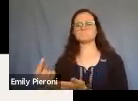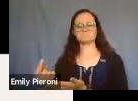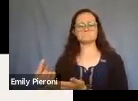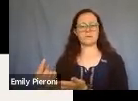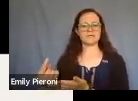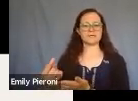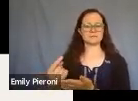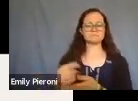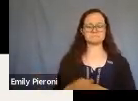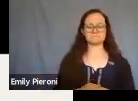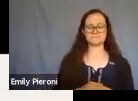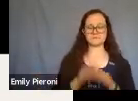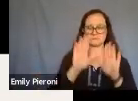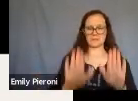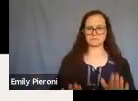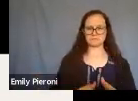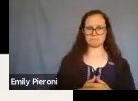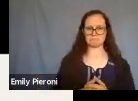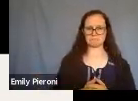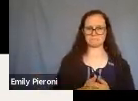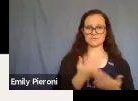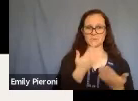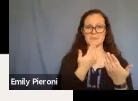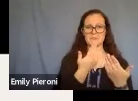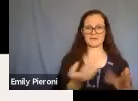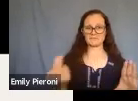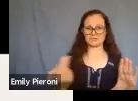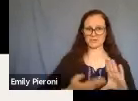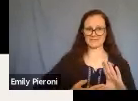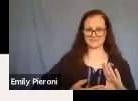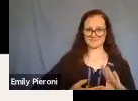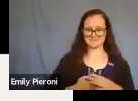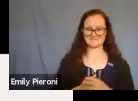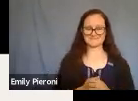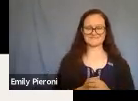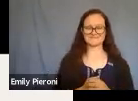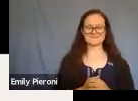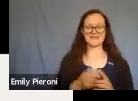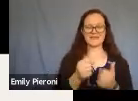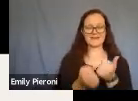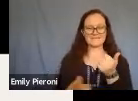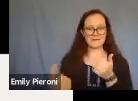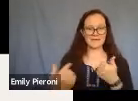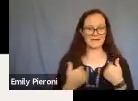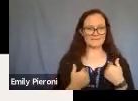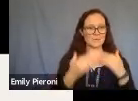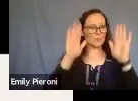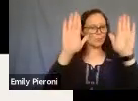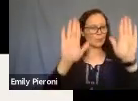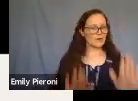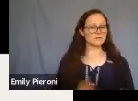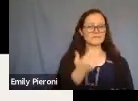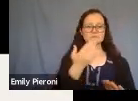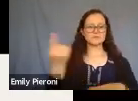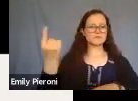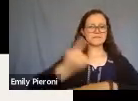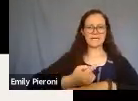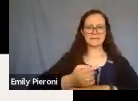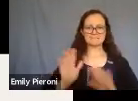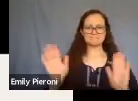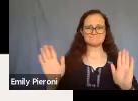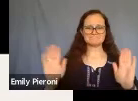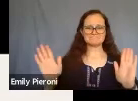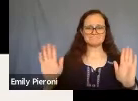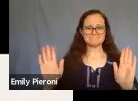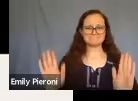Juan Watersheds Week. So thank you so much, and everyone have a great rest of your day.